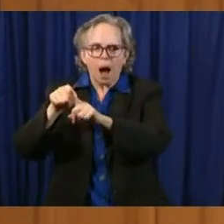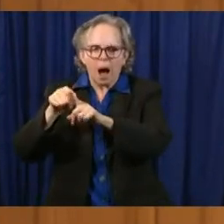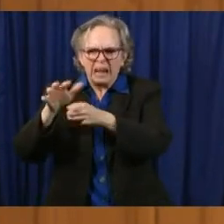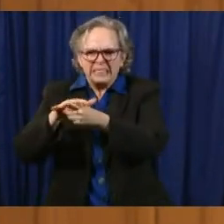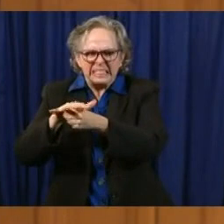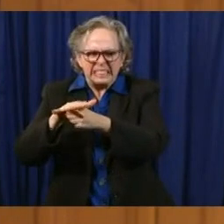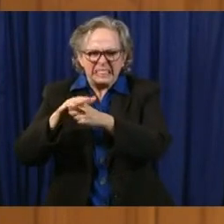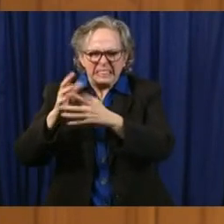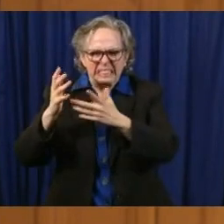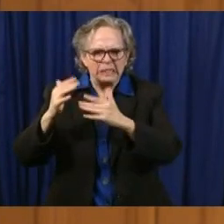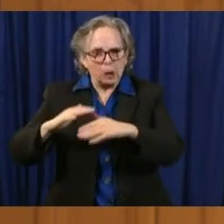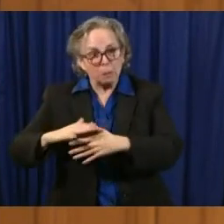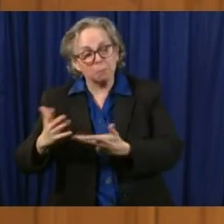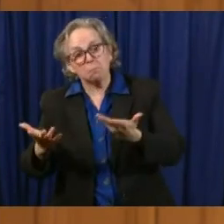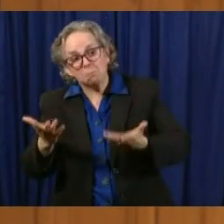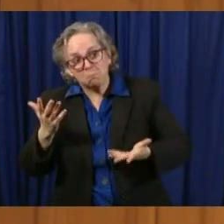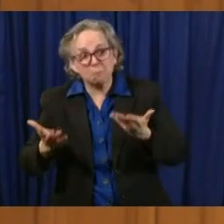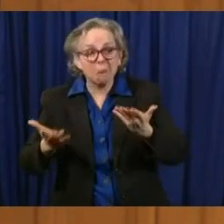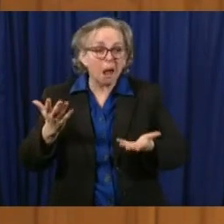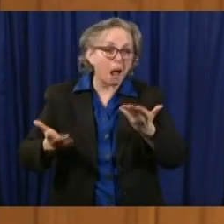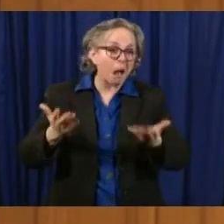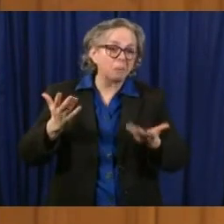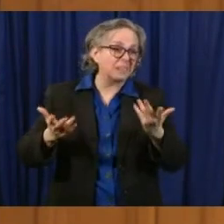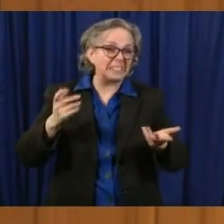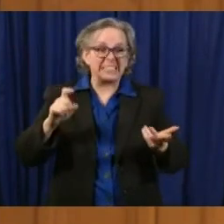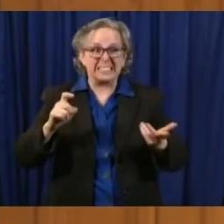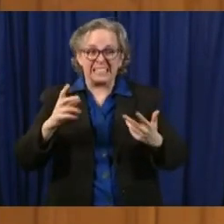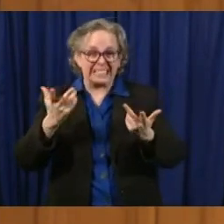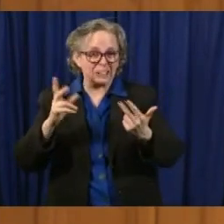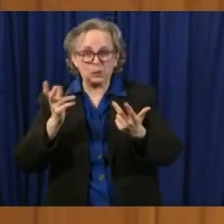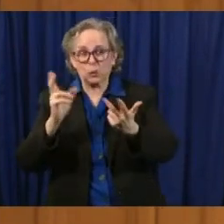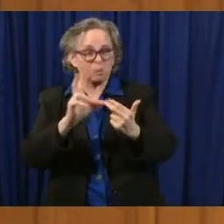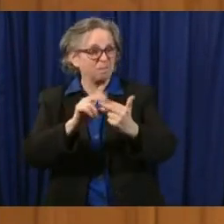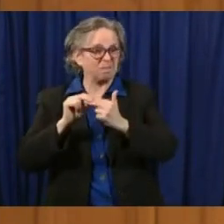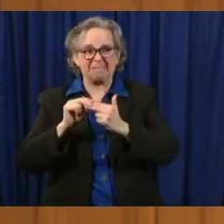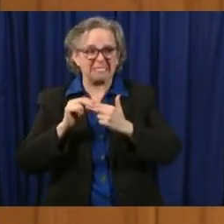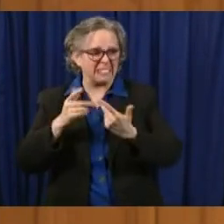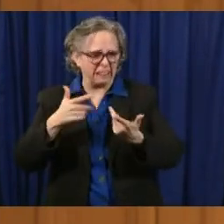in the future for places for people to convalesce,